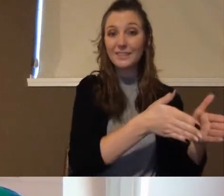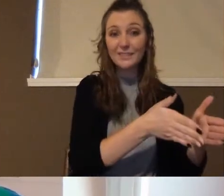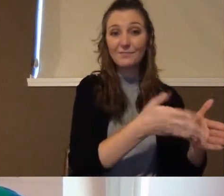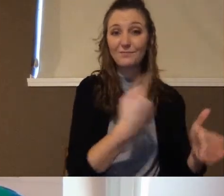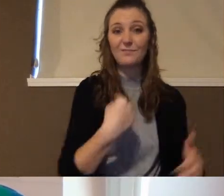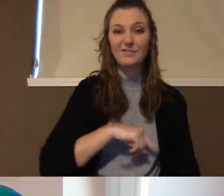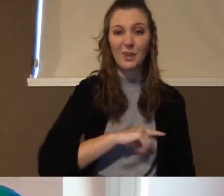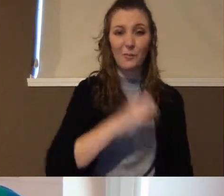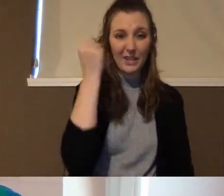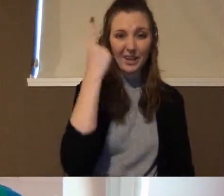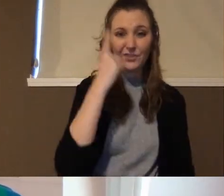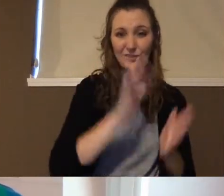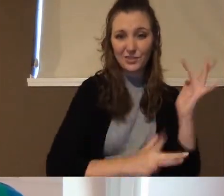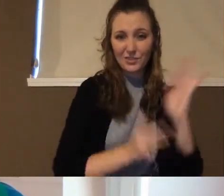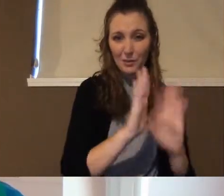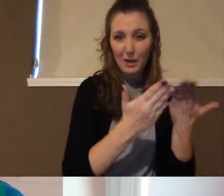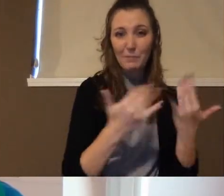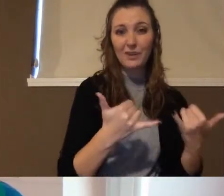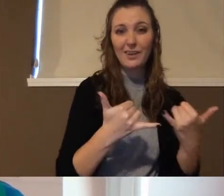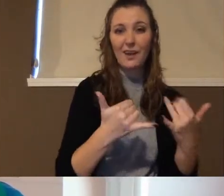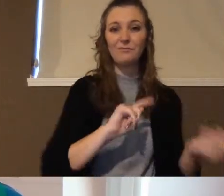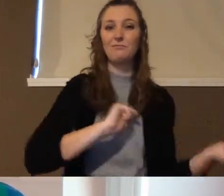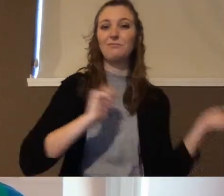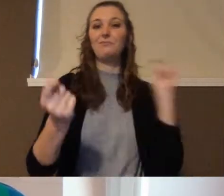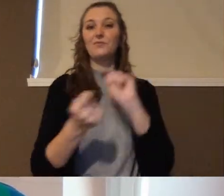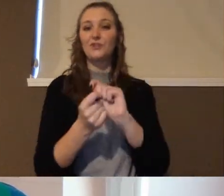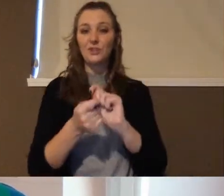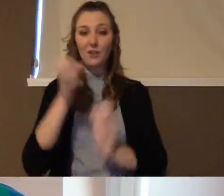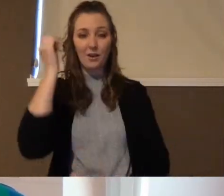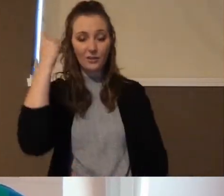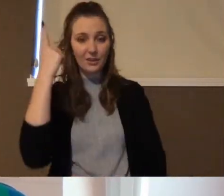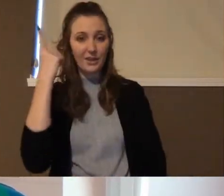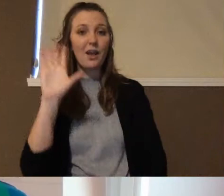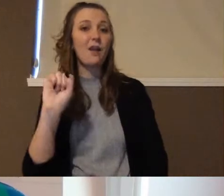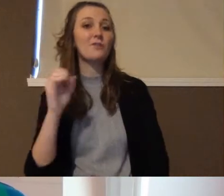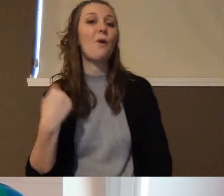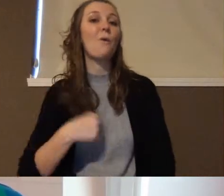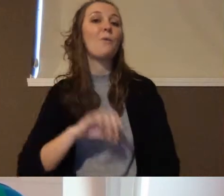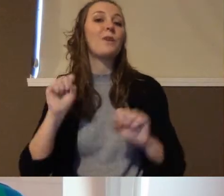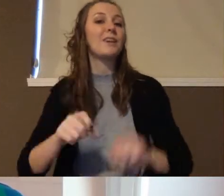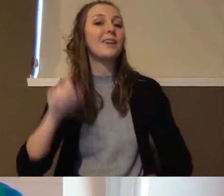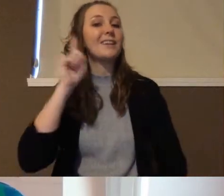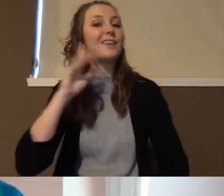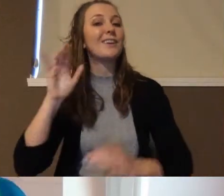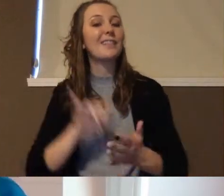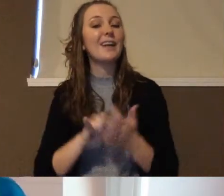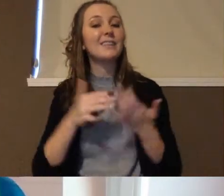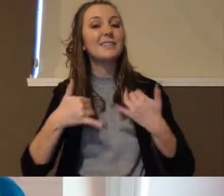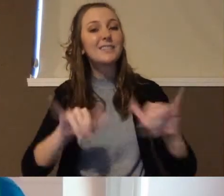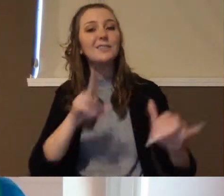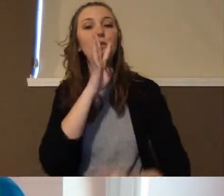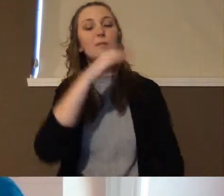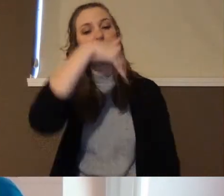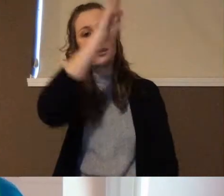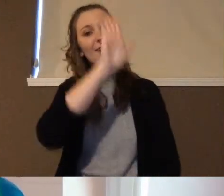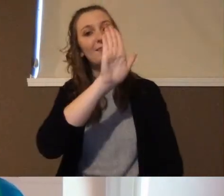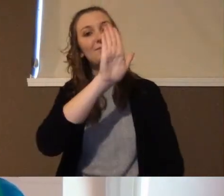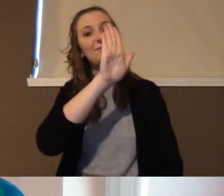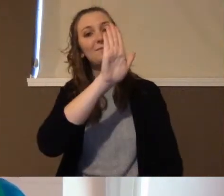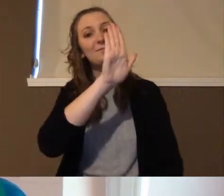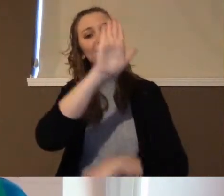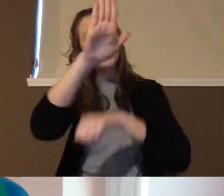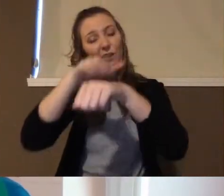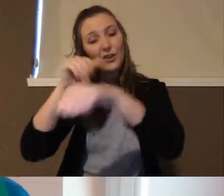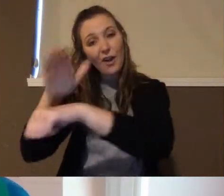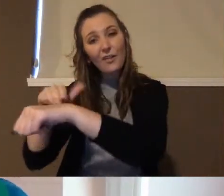Scripture, so we can hear that still speaking God calling us to take those old